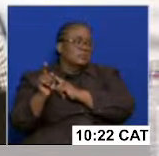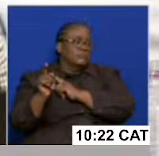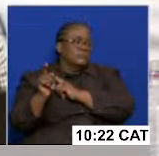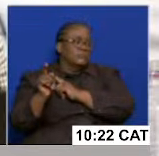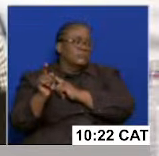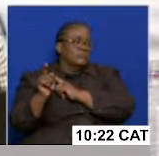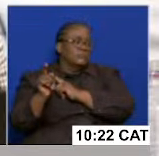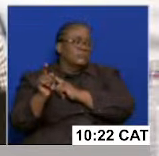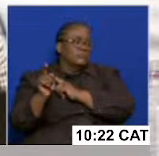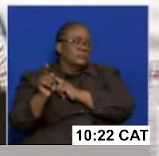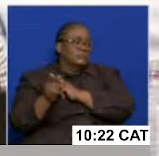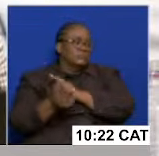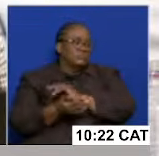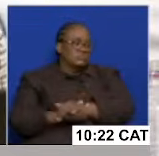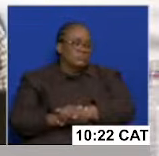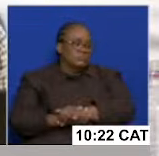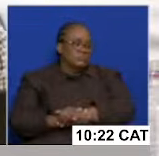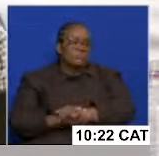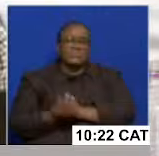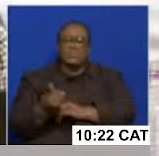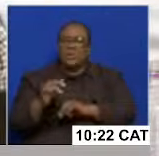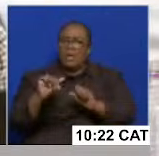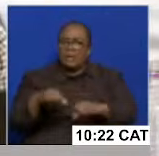the agreement and everything